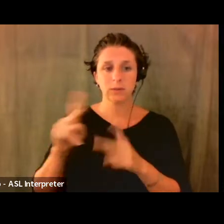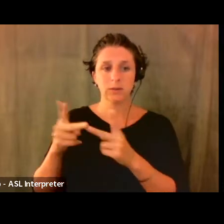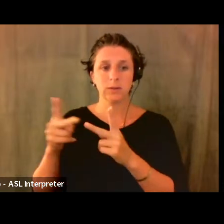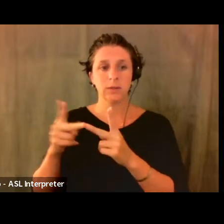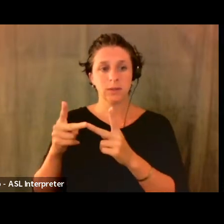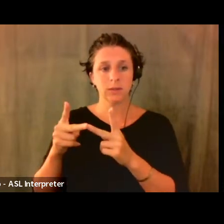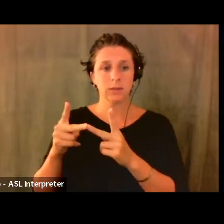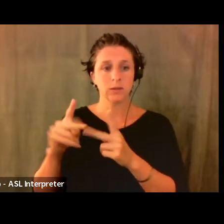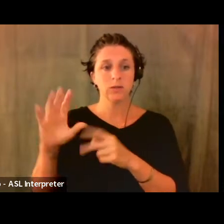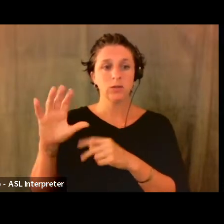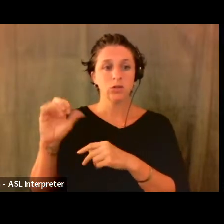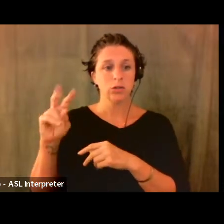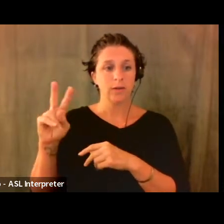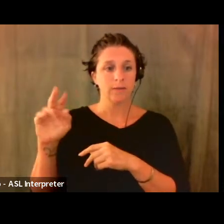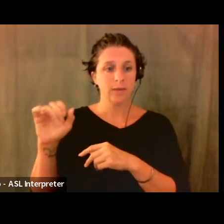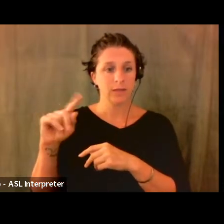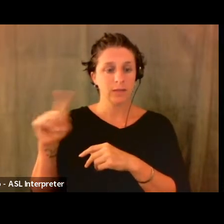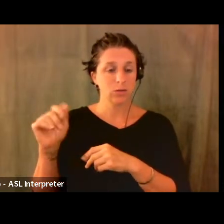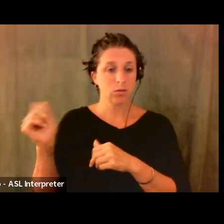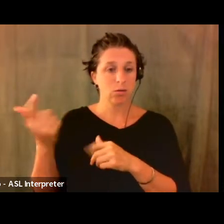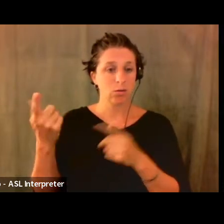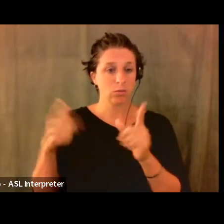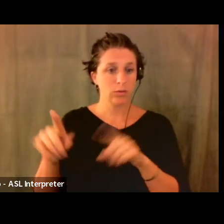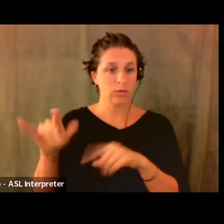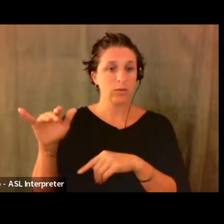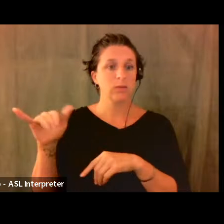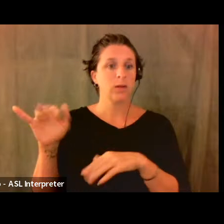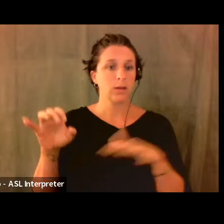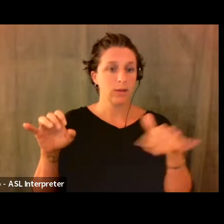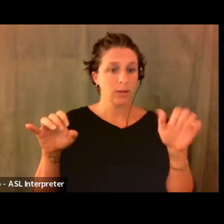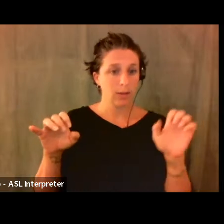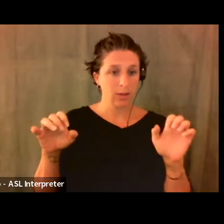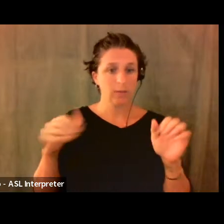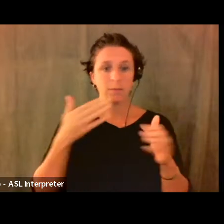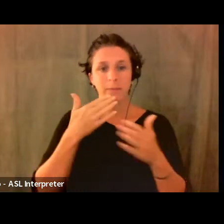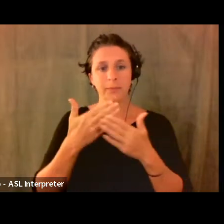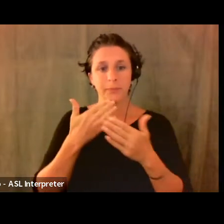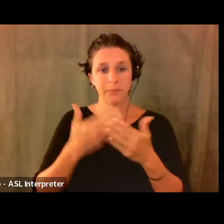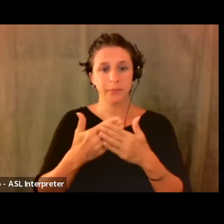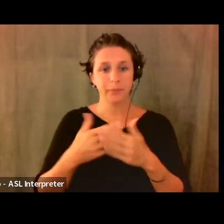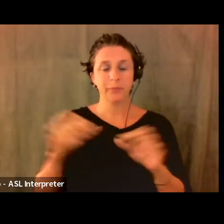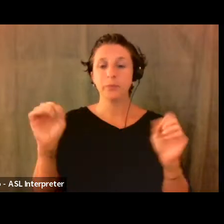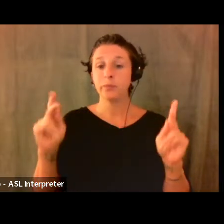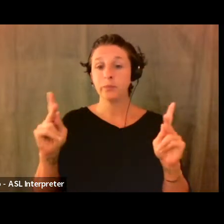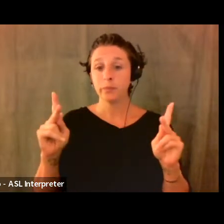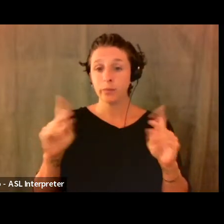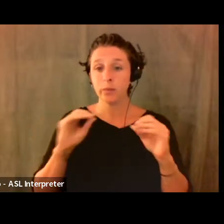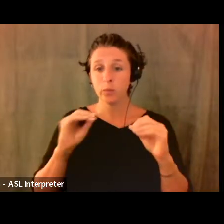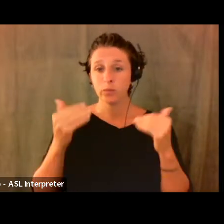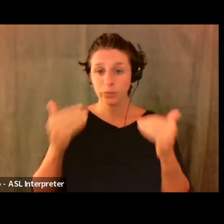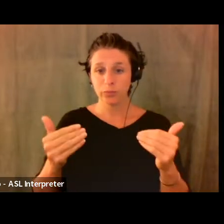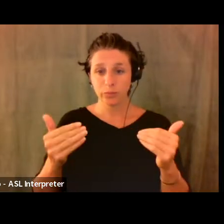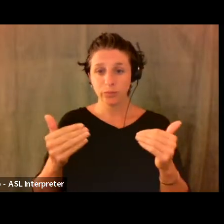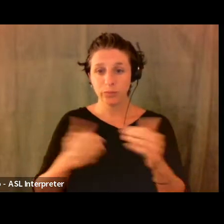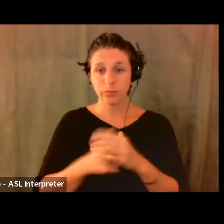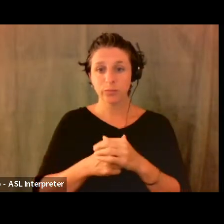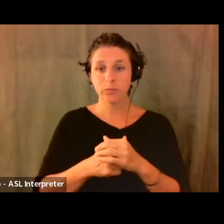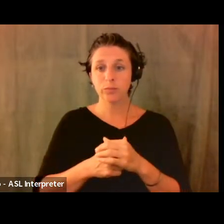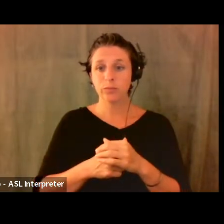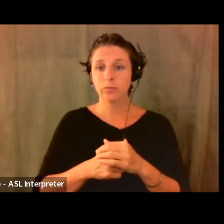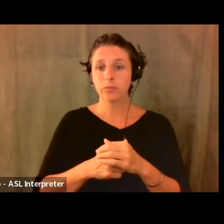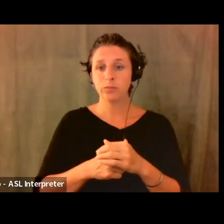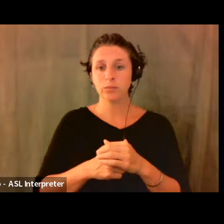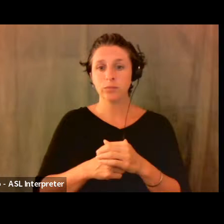trustee Chavez, all in favor? Aye. Aye, thank you. Okay, motion carries. Oh, thank